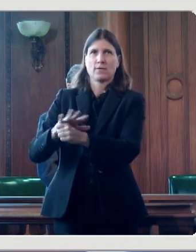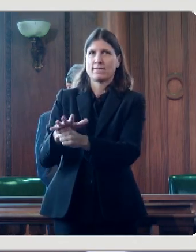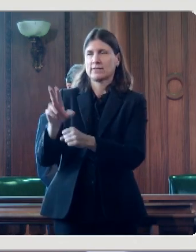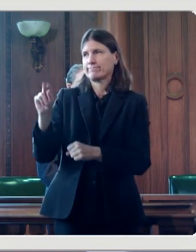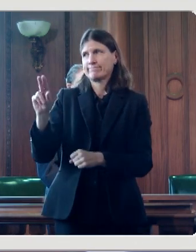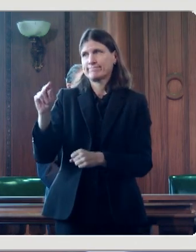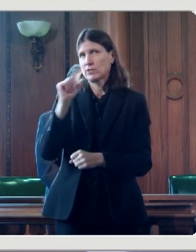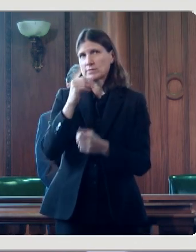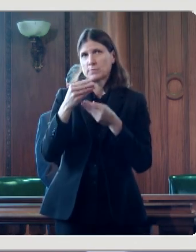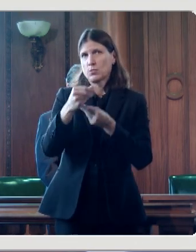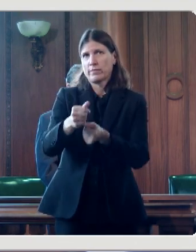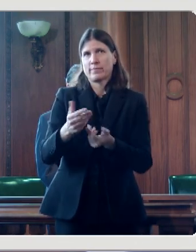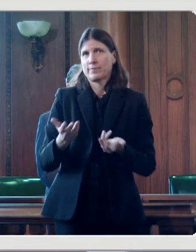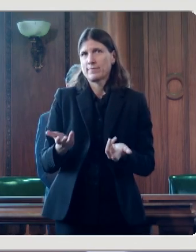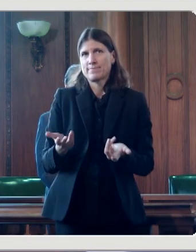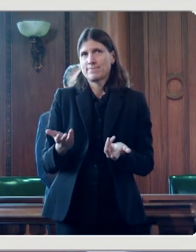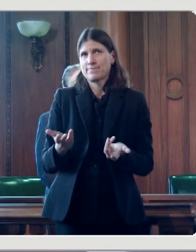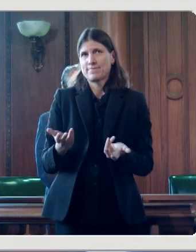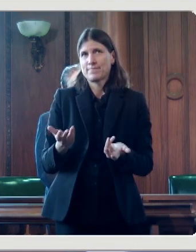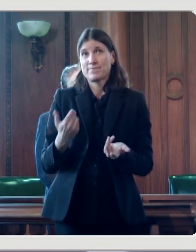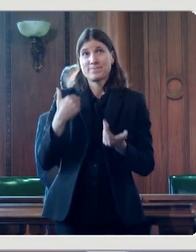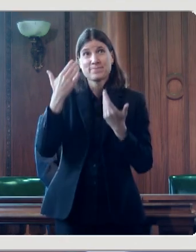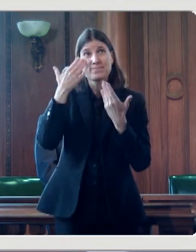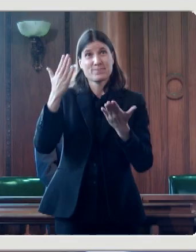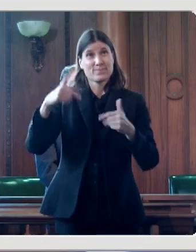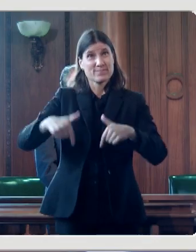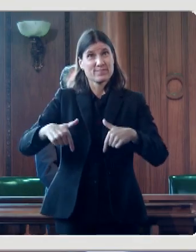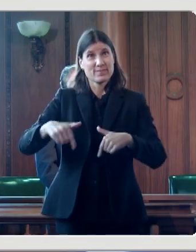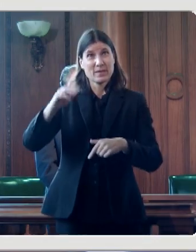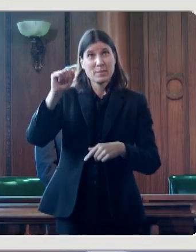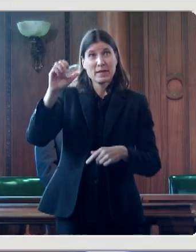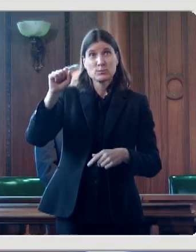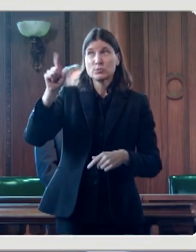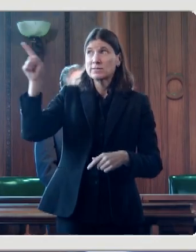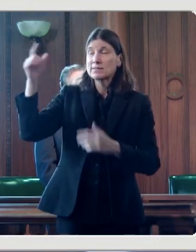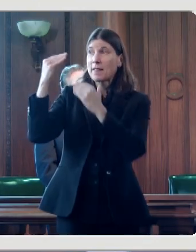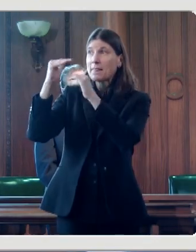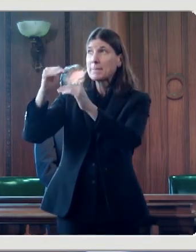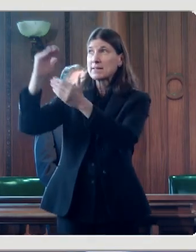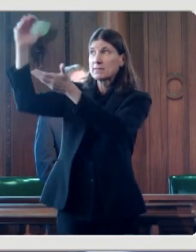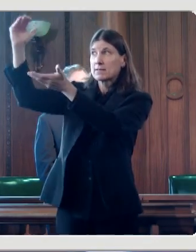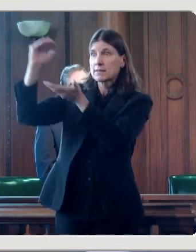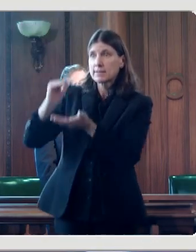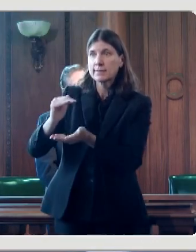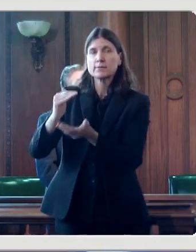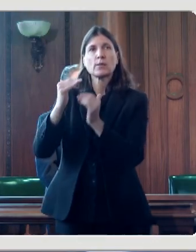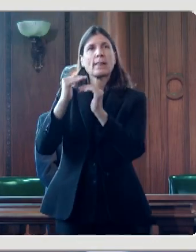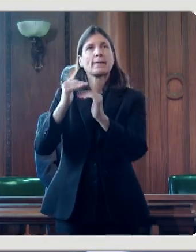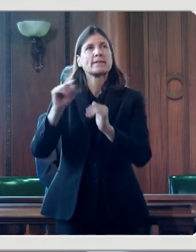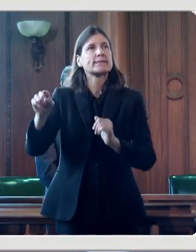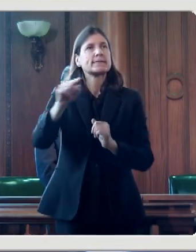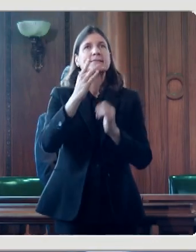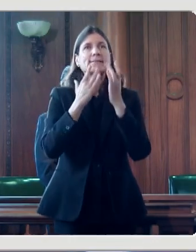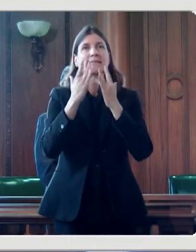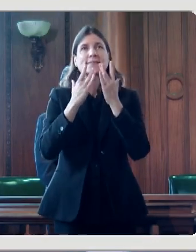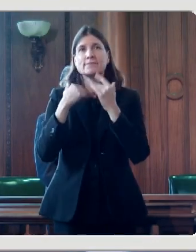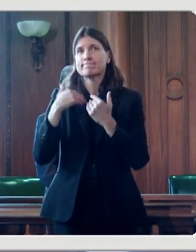to the state. But I think that is one difference that I think is interesting and we'll maybe see some effects of in the future.